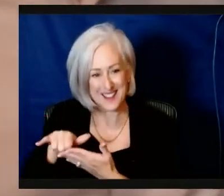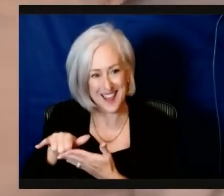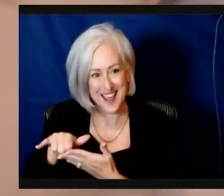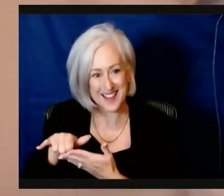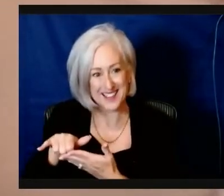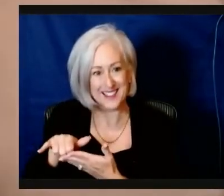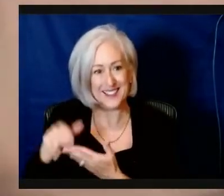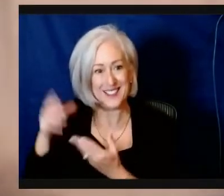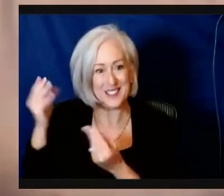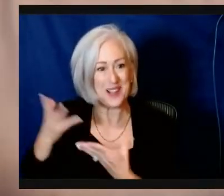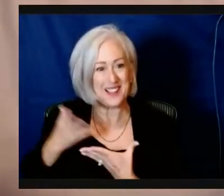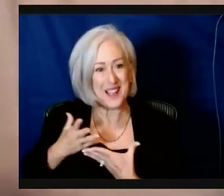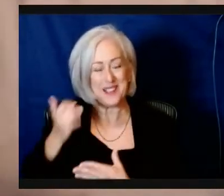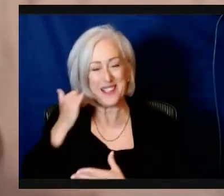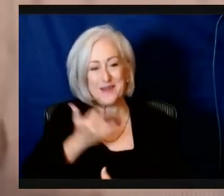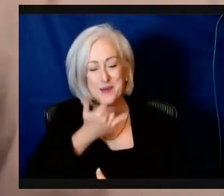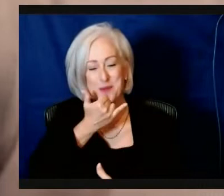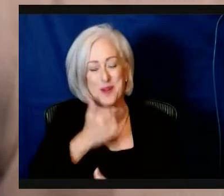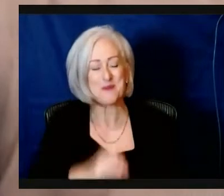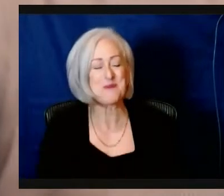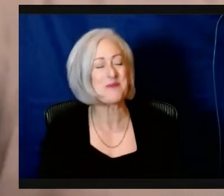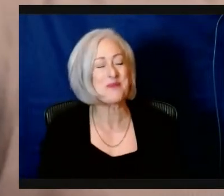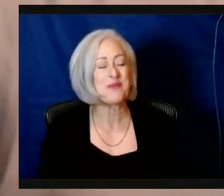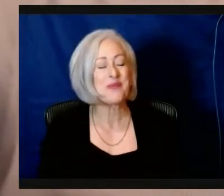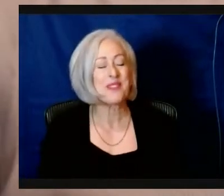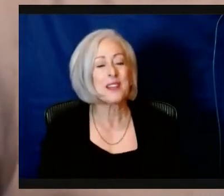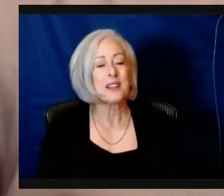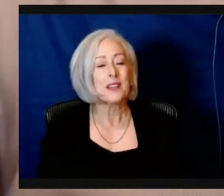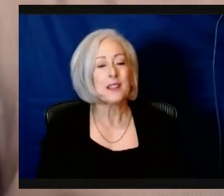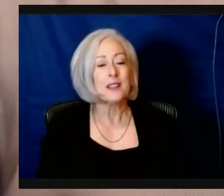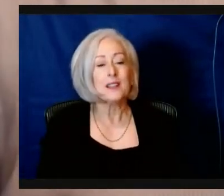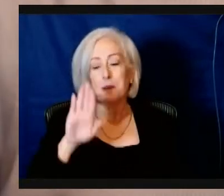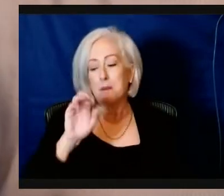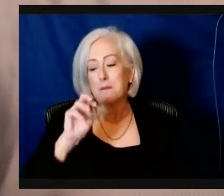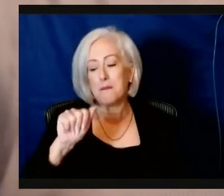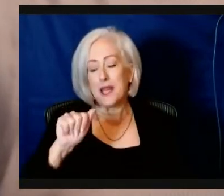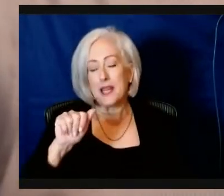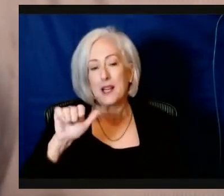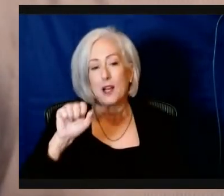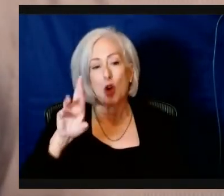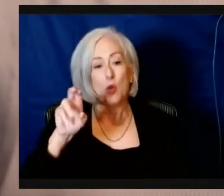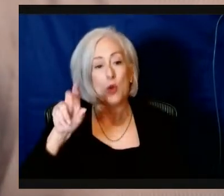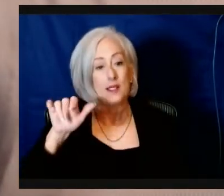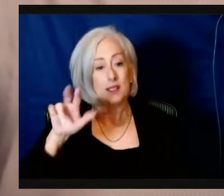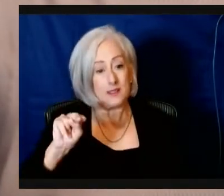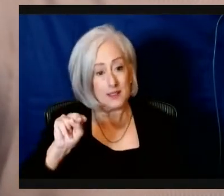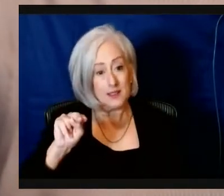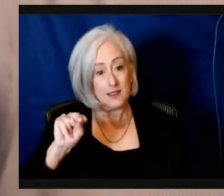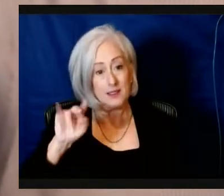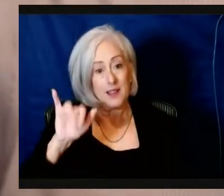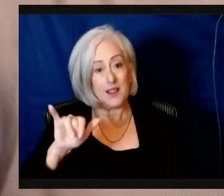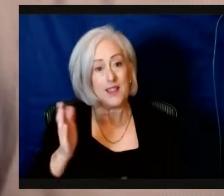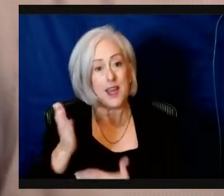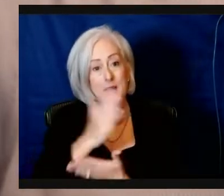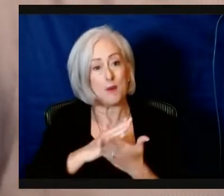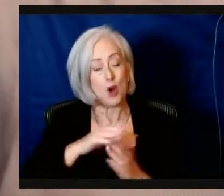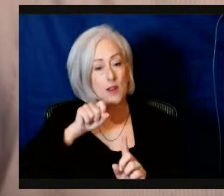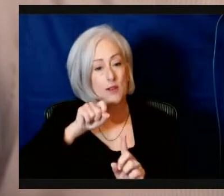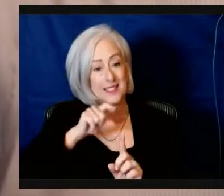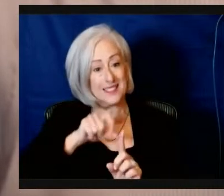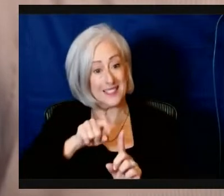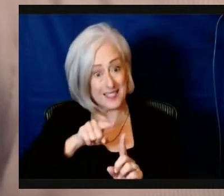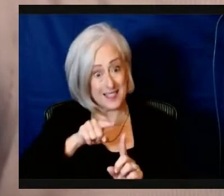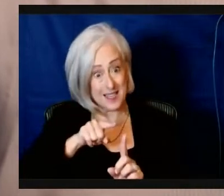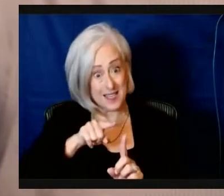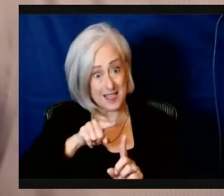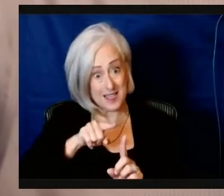if I say anything wrong. But the beta-arrestins are really part of the signaling mechanisms for